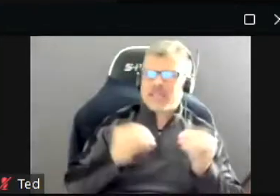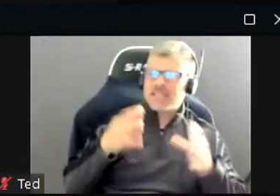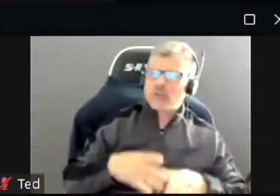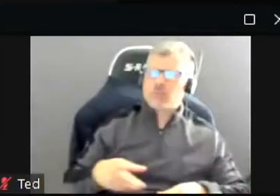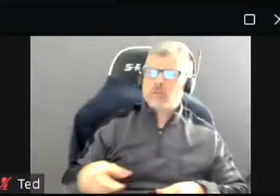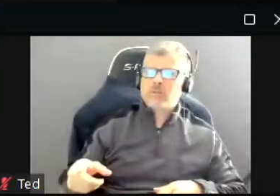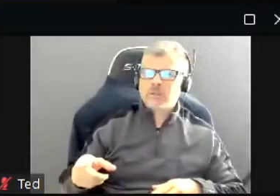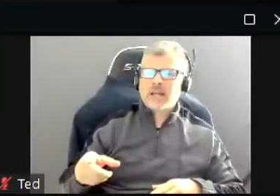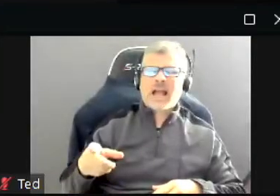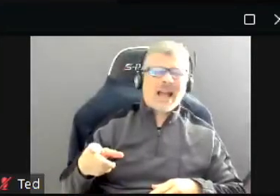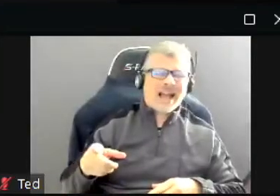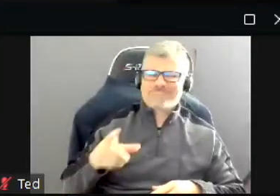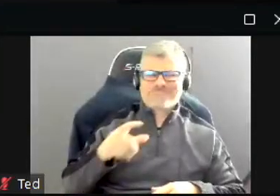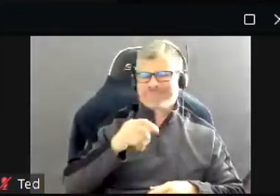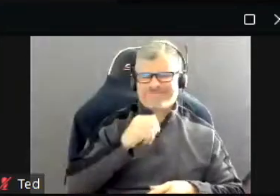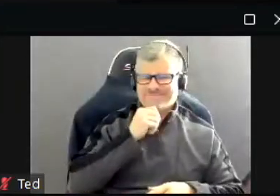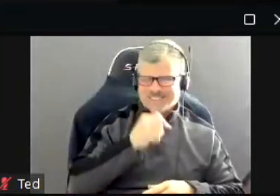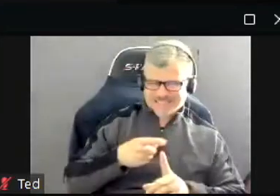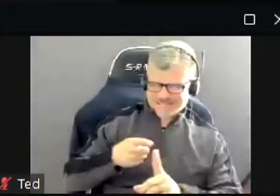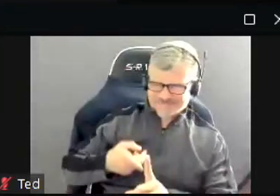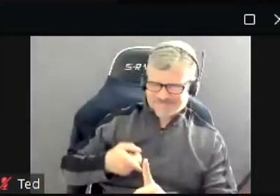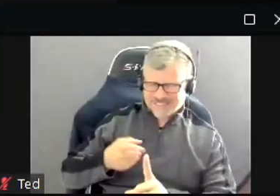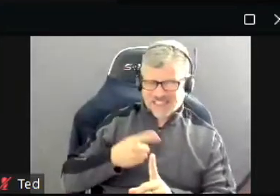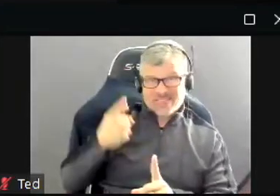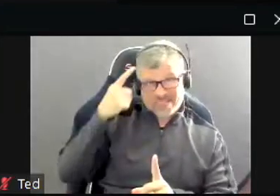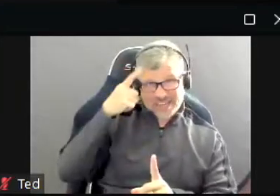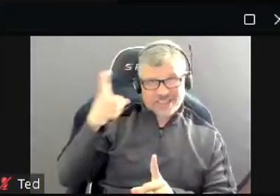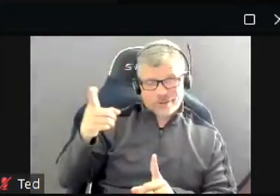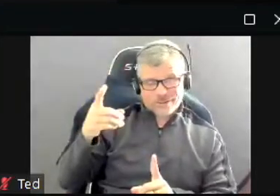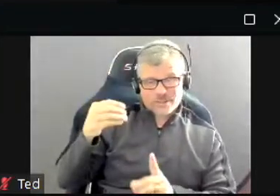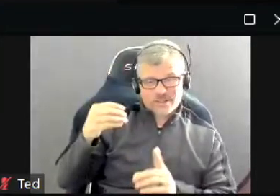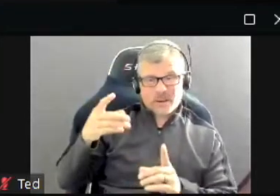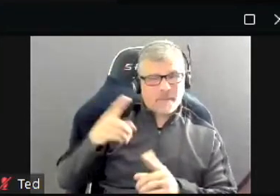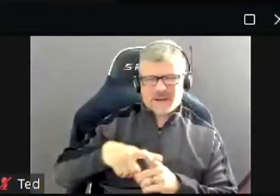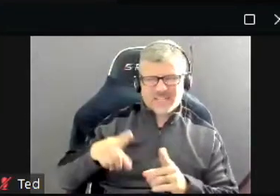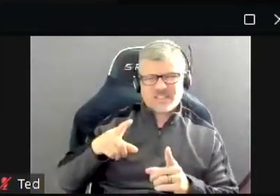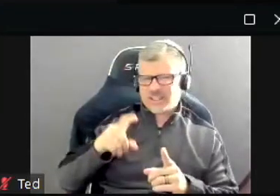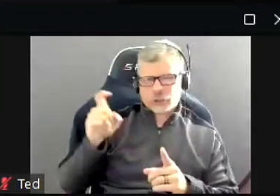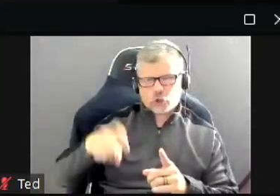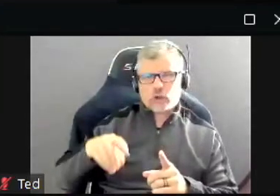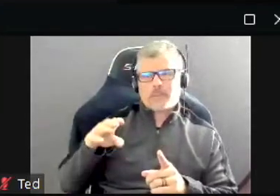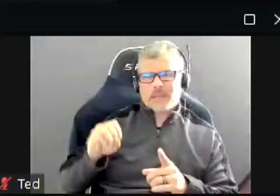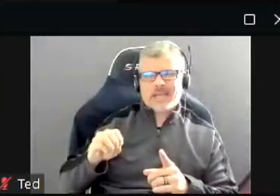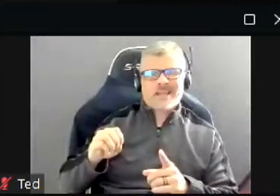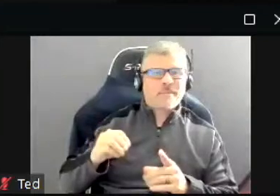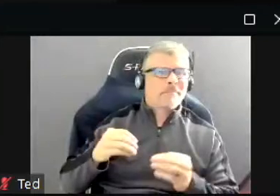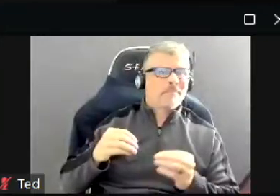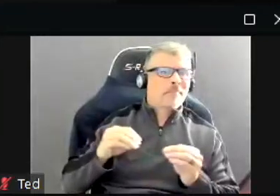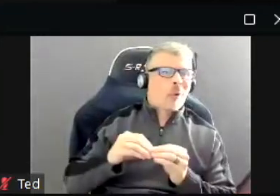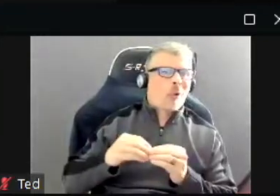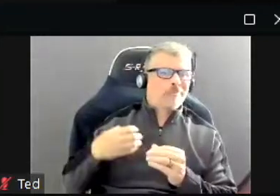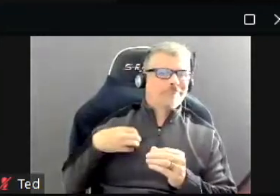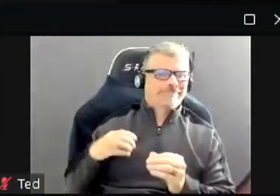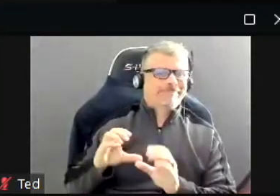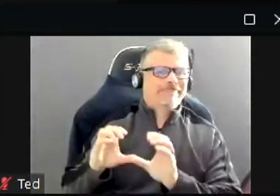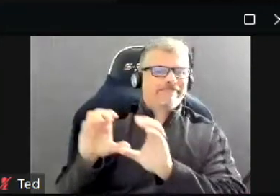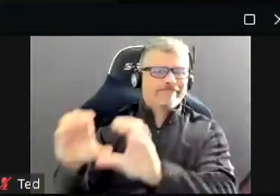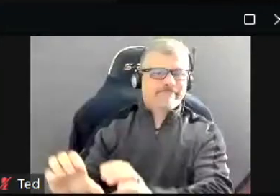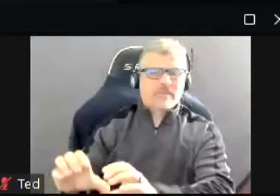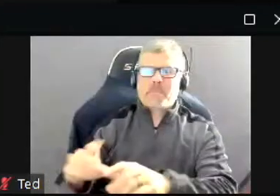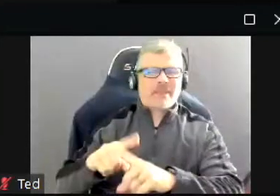are overworked and overstressed, but technically they should be carrying more of this load and they are not. So I think